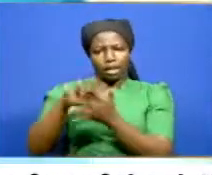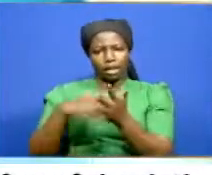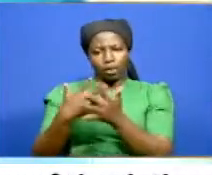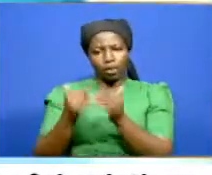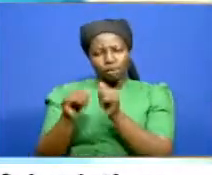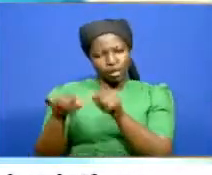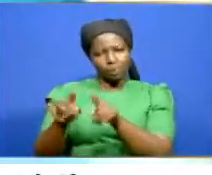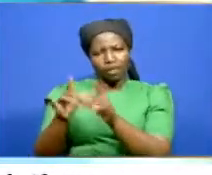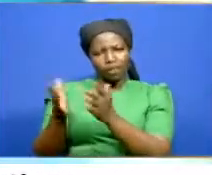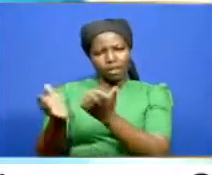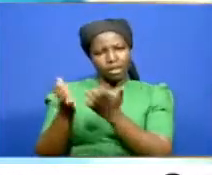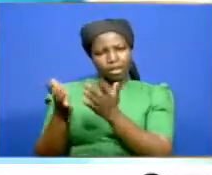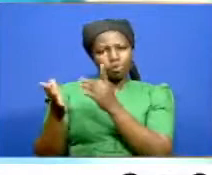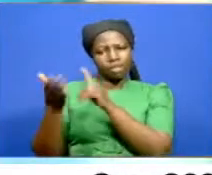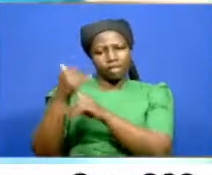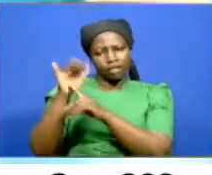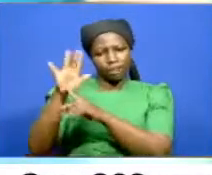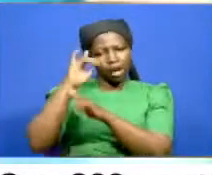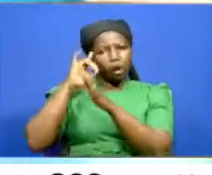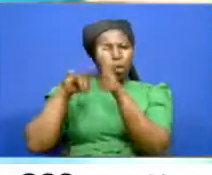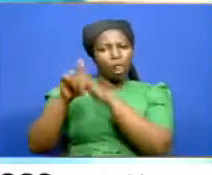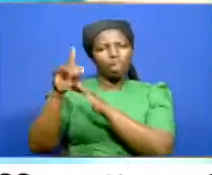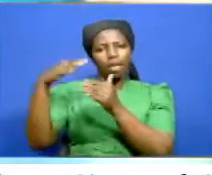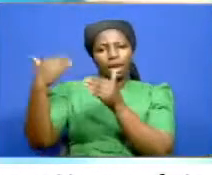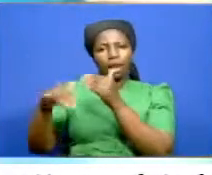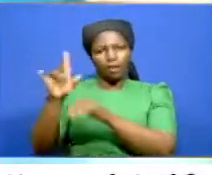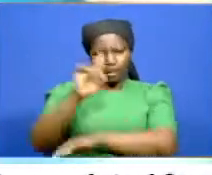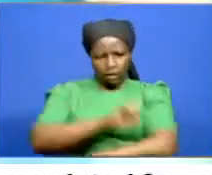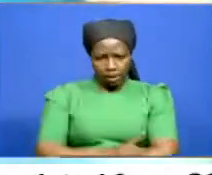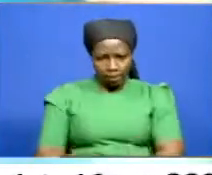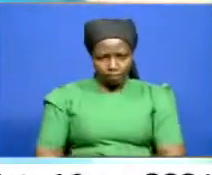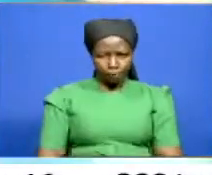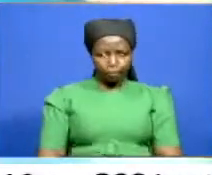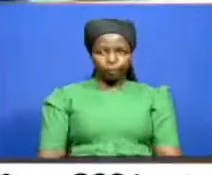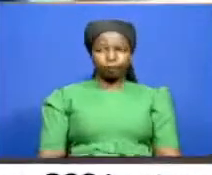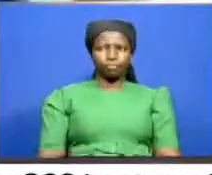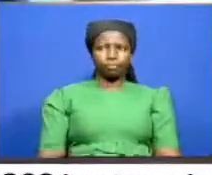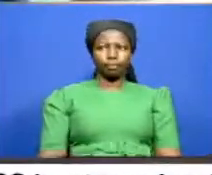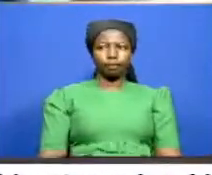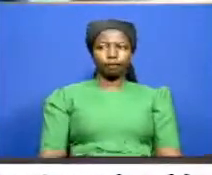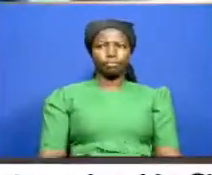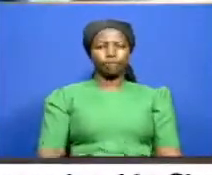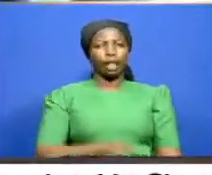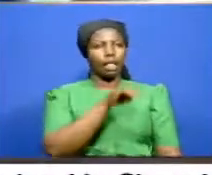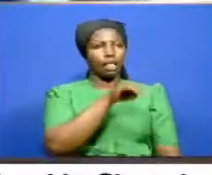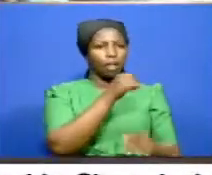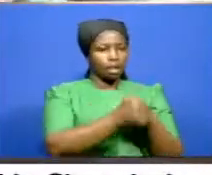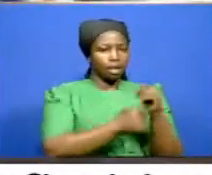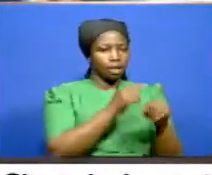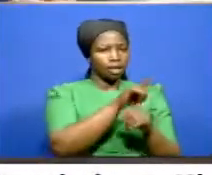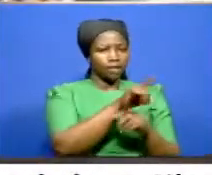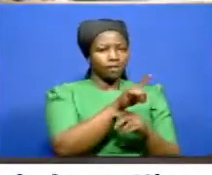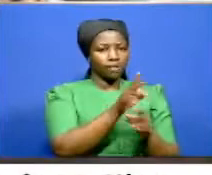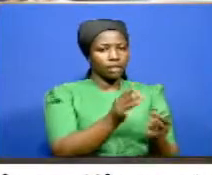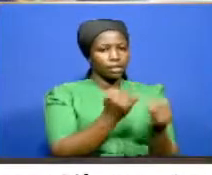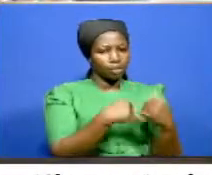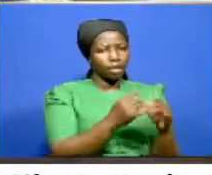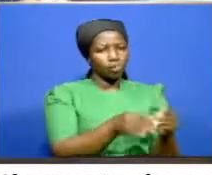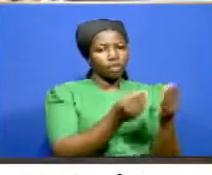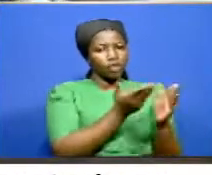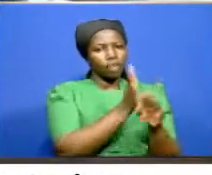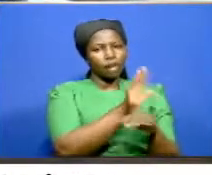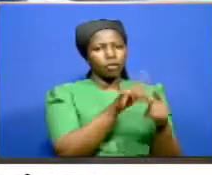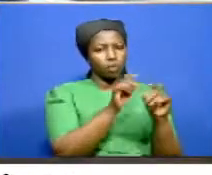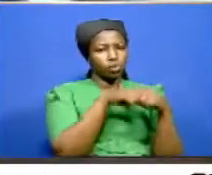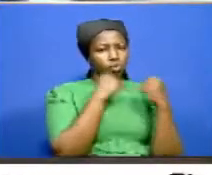order mm-hmm. to achieve their goals at the end of the day. Okay. Now for Ronald, of course, he is trying to give back to the society,